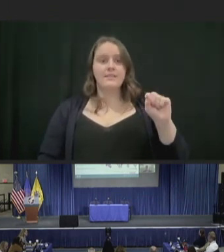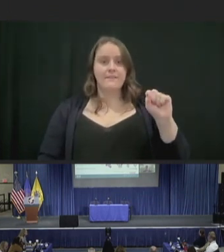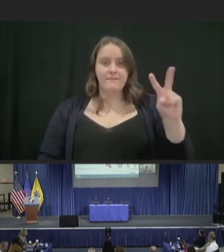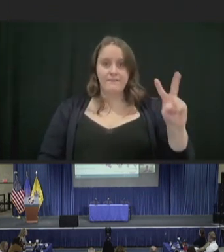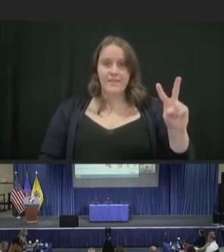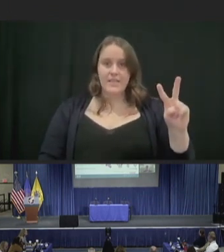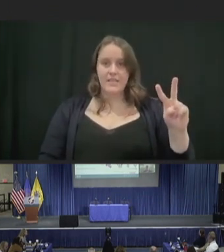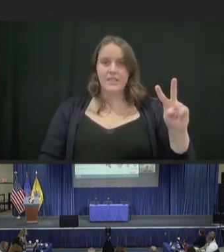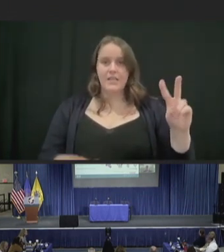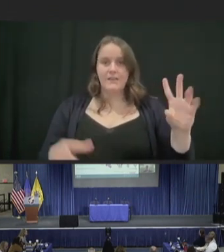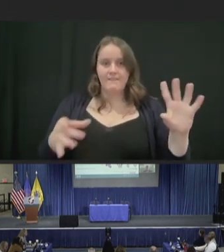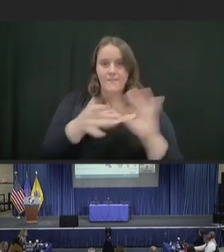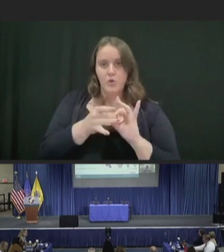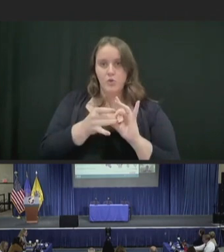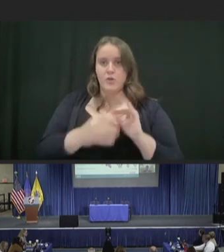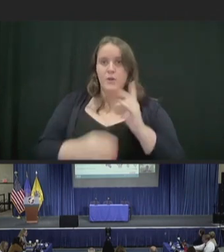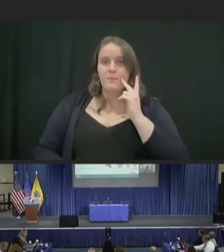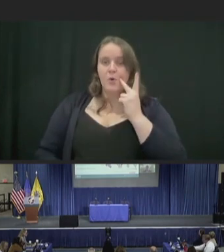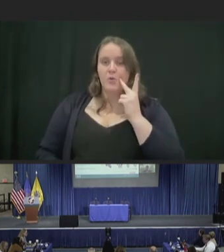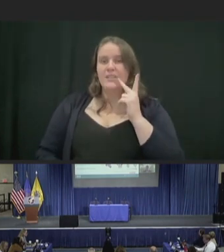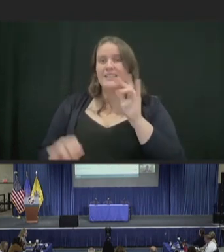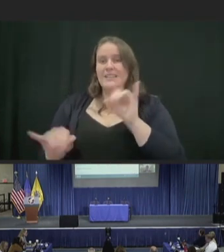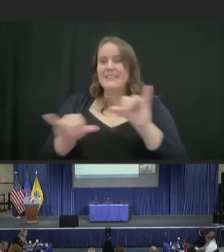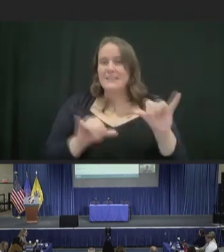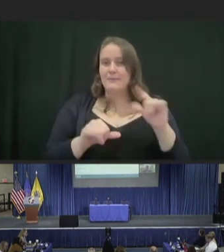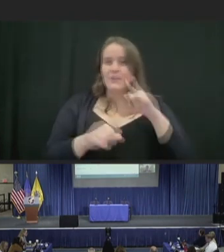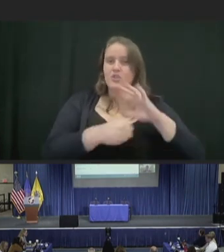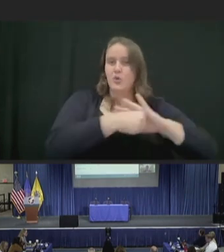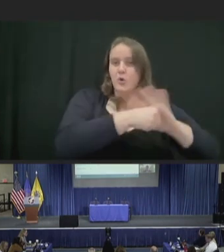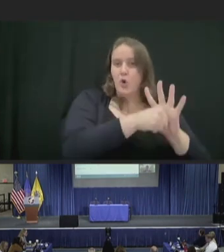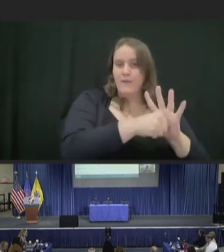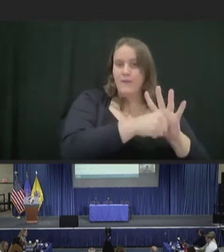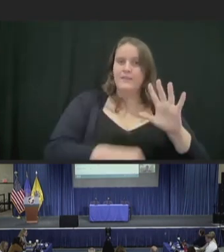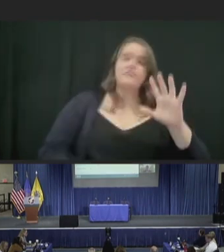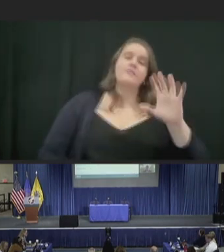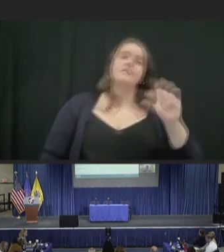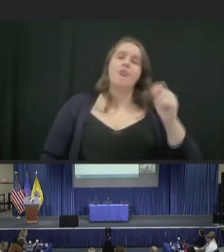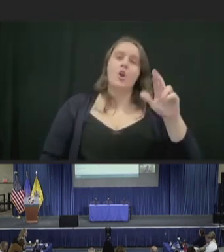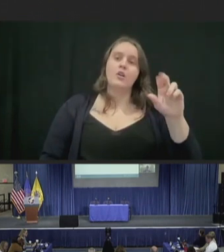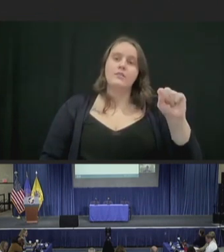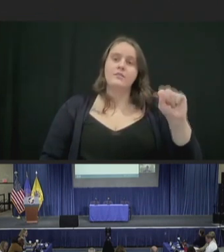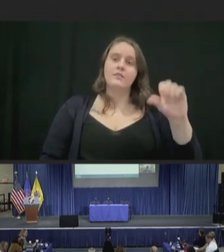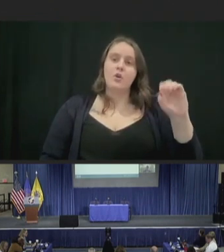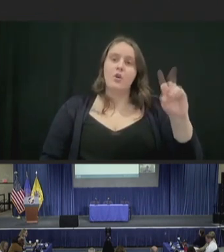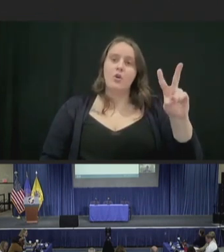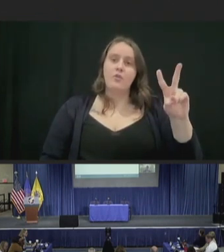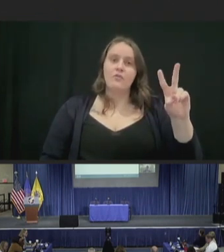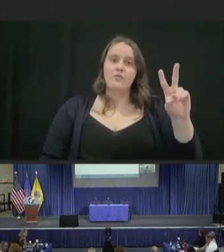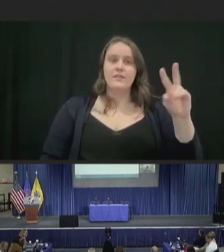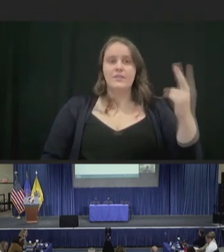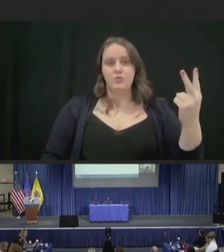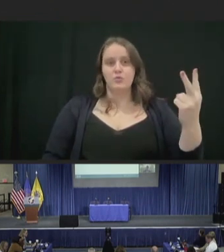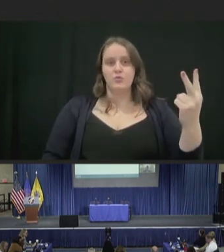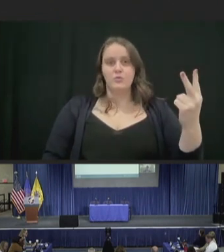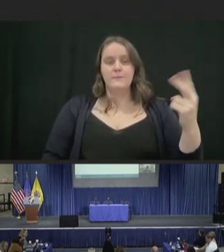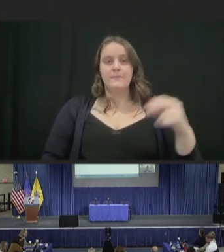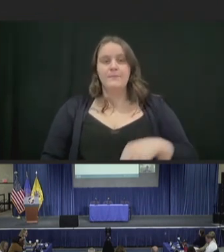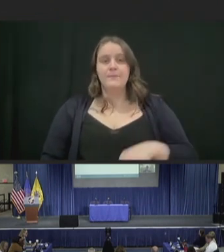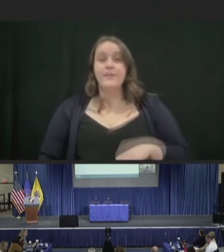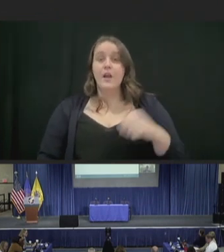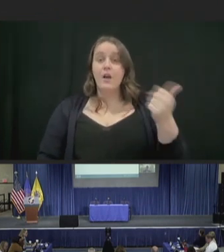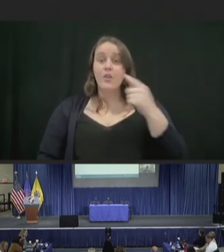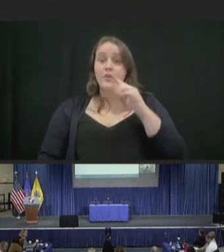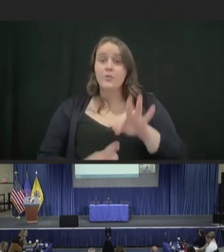to SARS-CoV-2 coronavirus. Another unique characteristic of HIV is